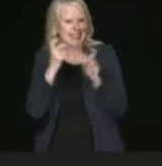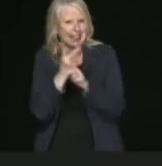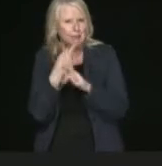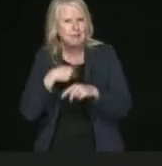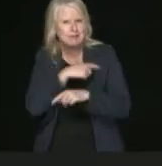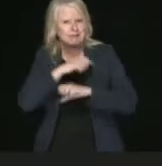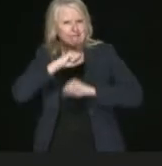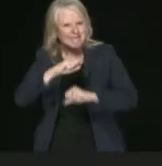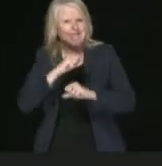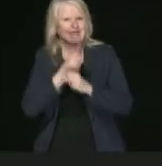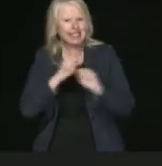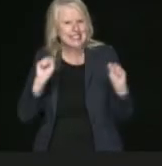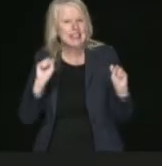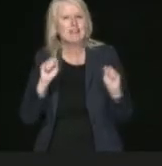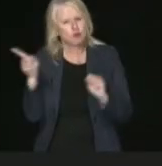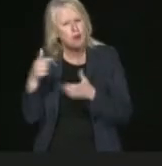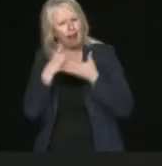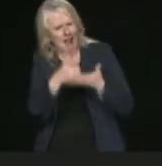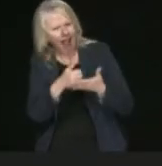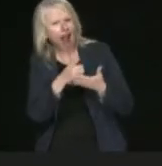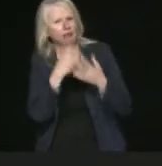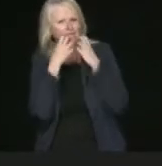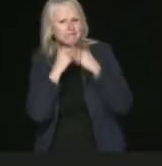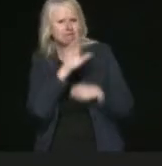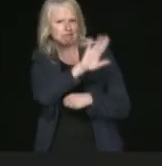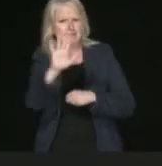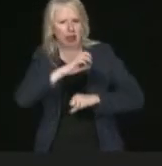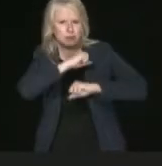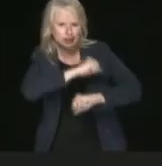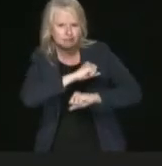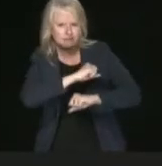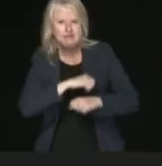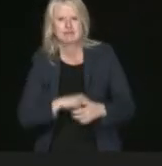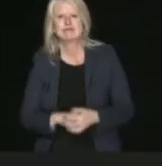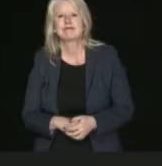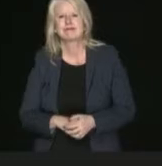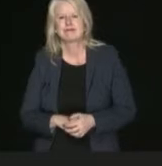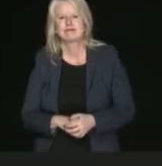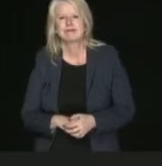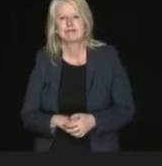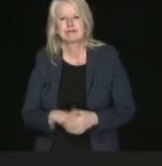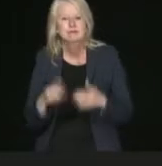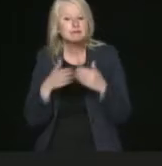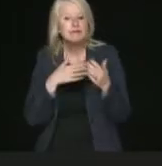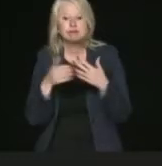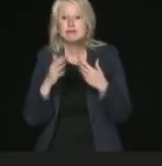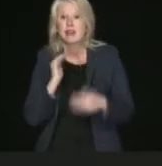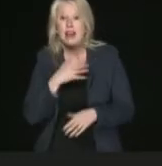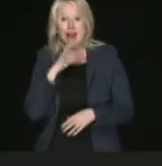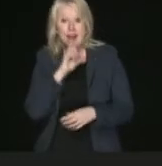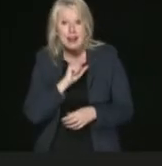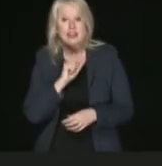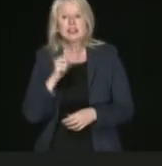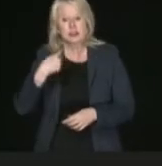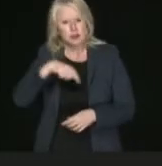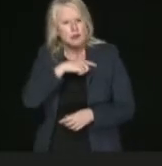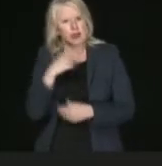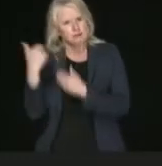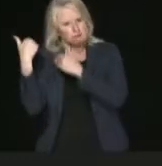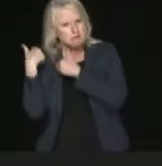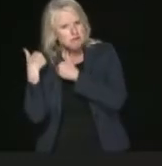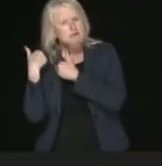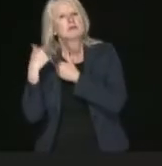to do their job. Peu importe notre âge, whatever our age, we all have a role to play to